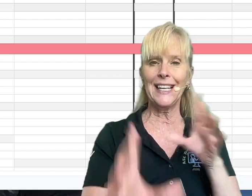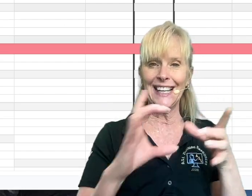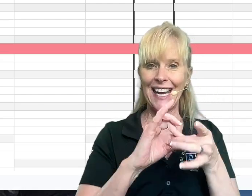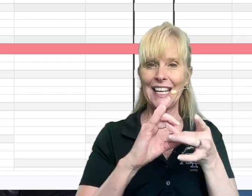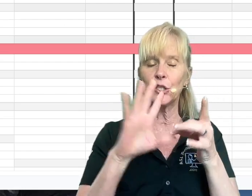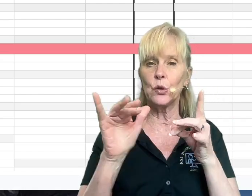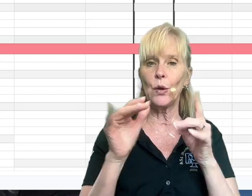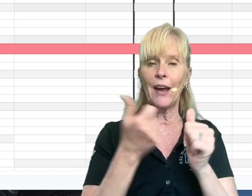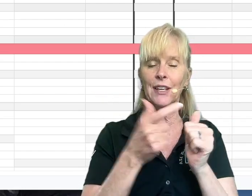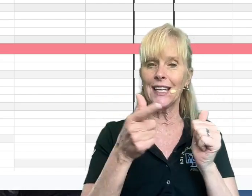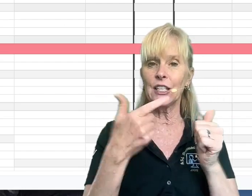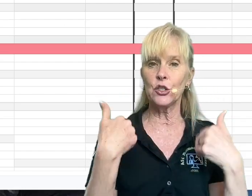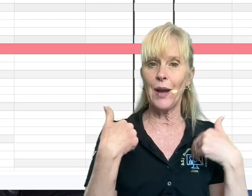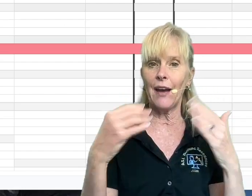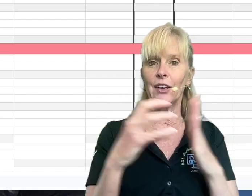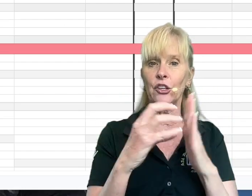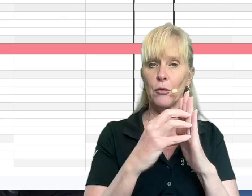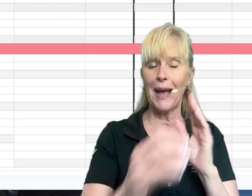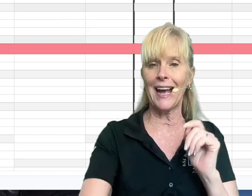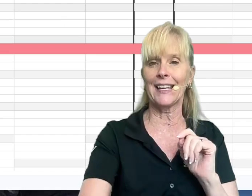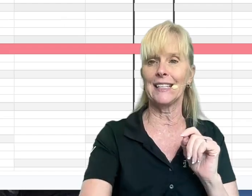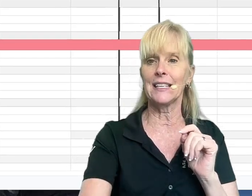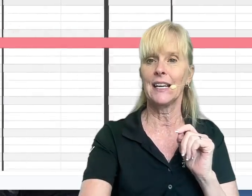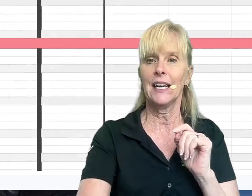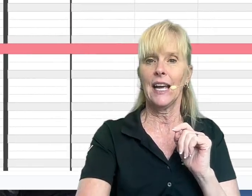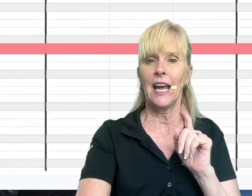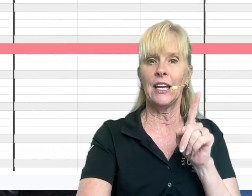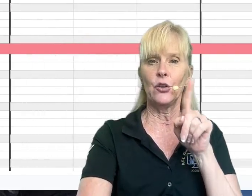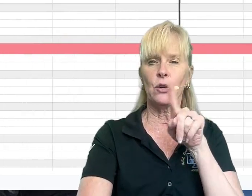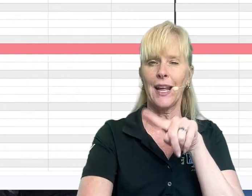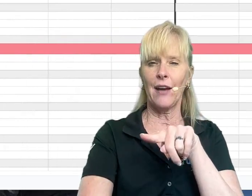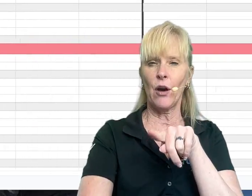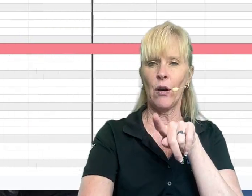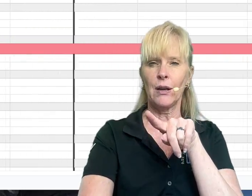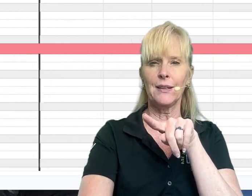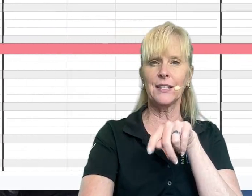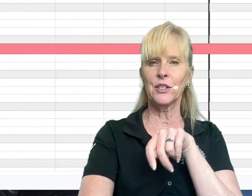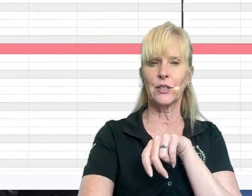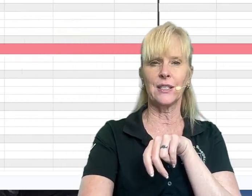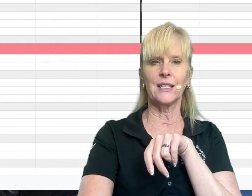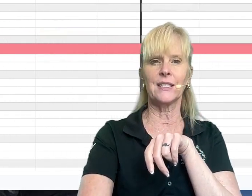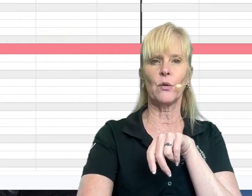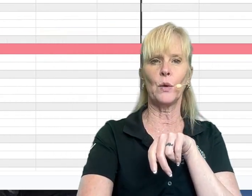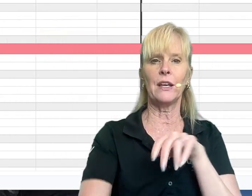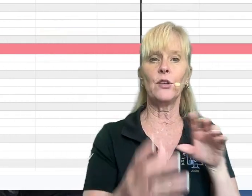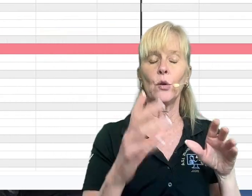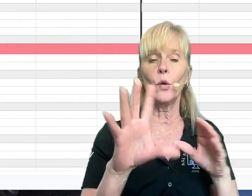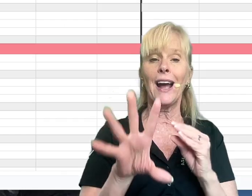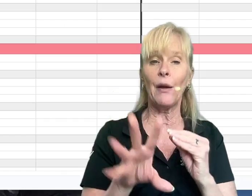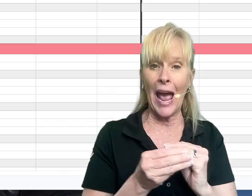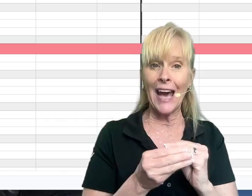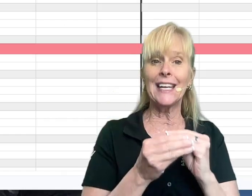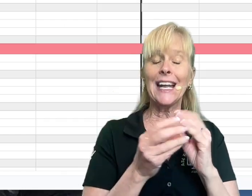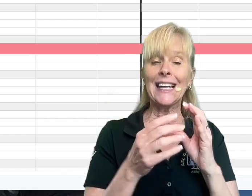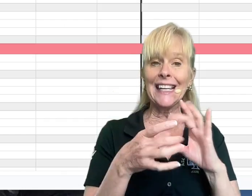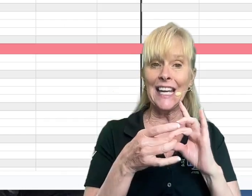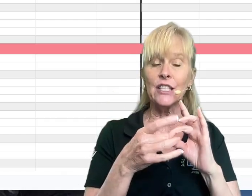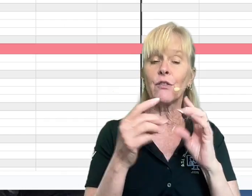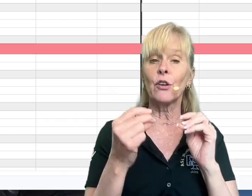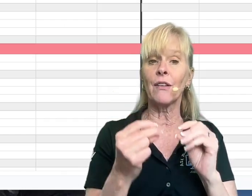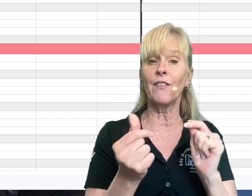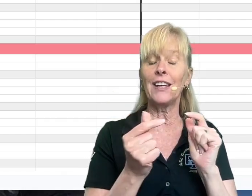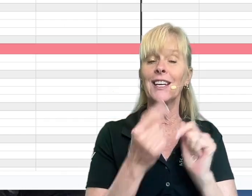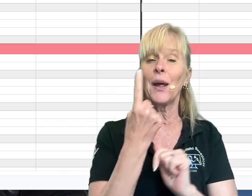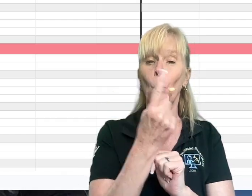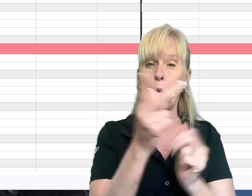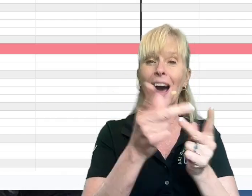all relate to everything that you have in your packet. And you're going to have all of this goodness. So we give you added links